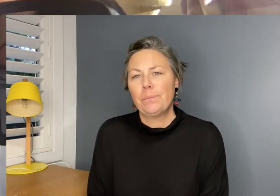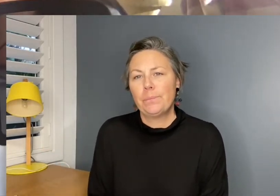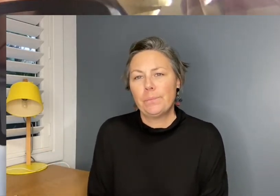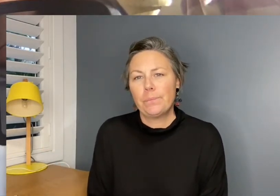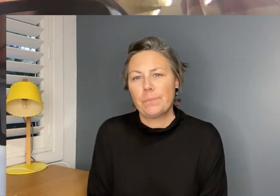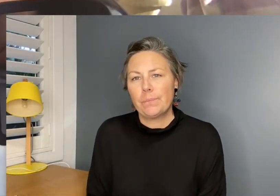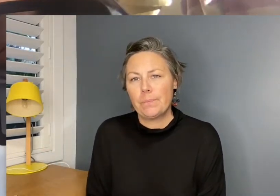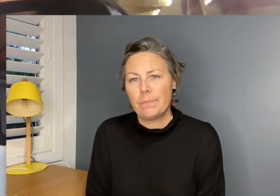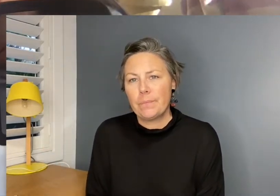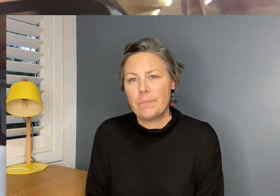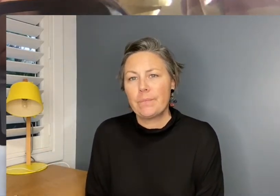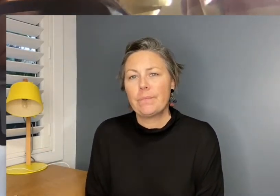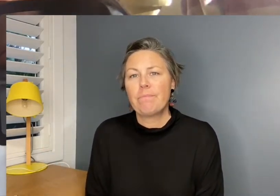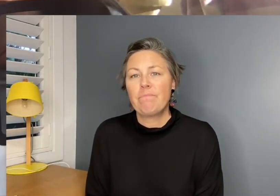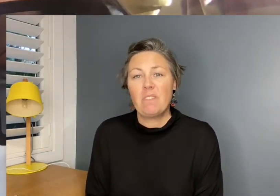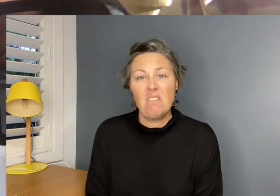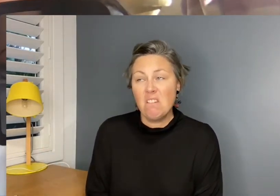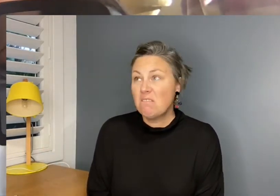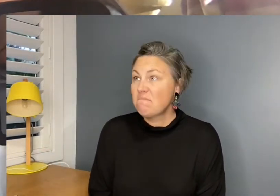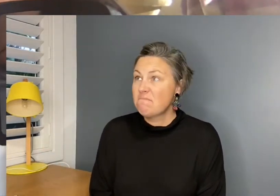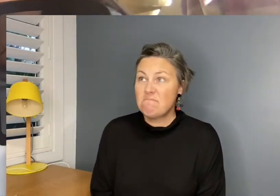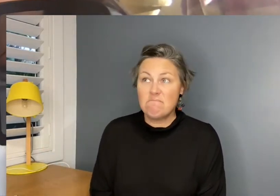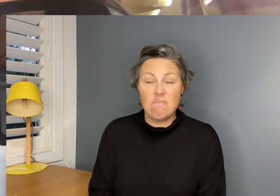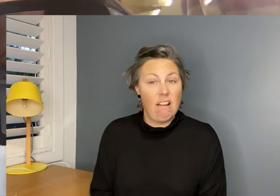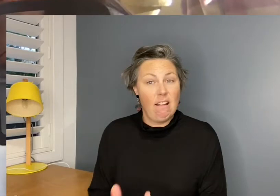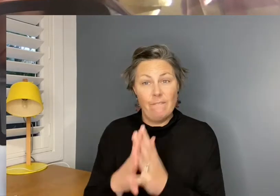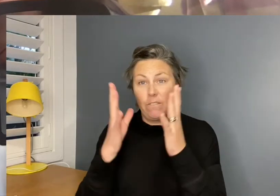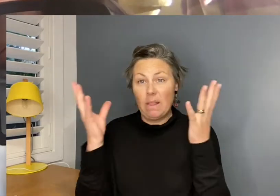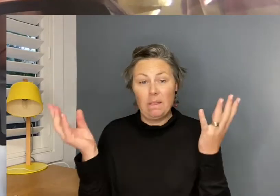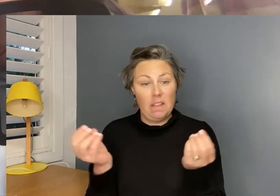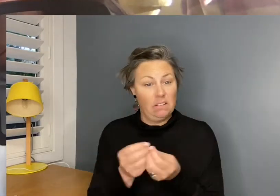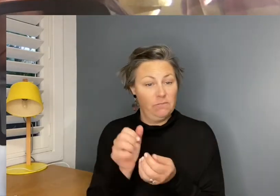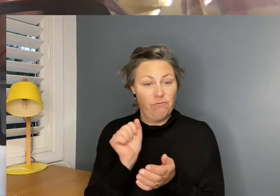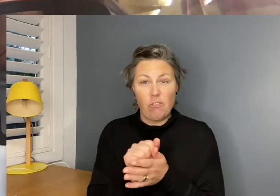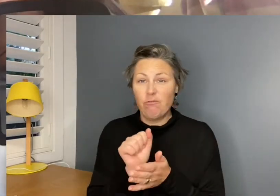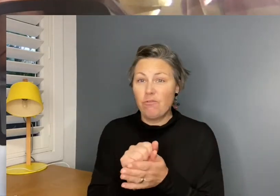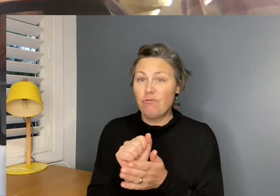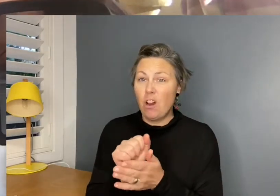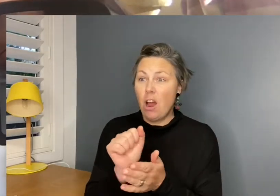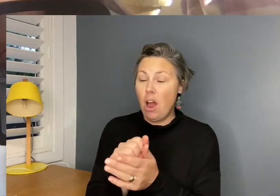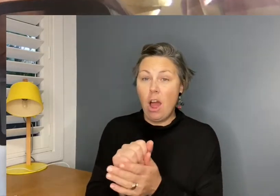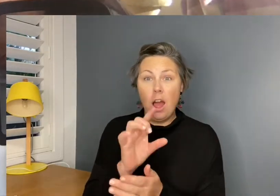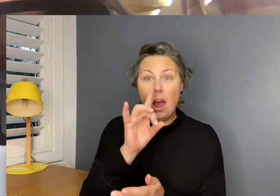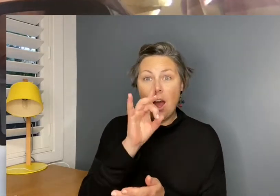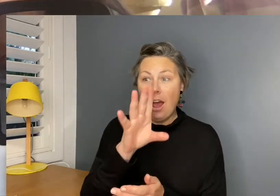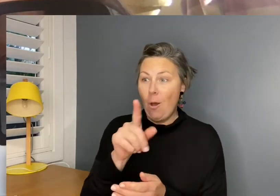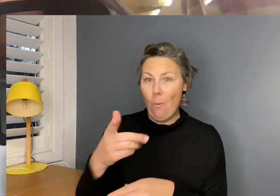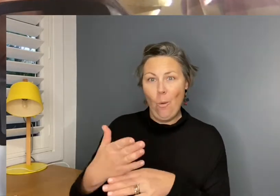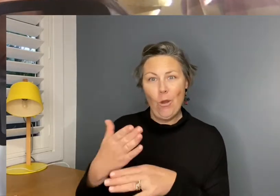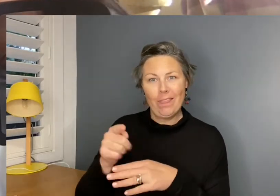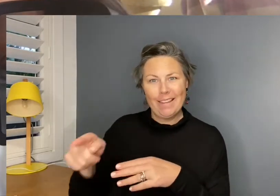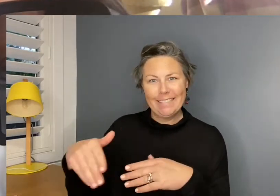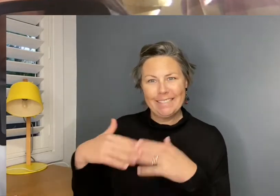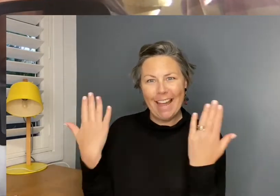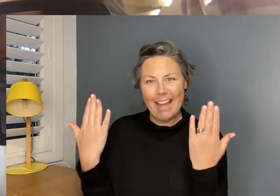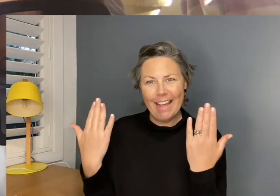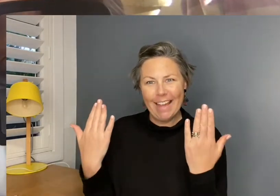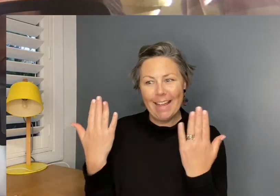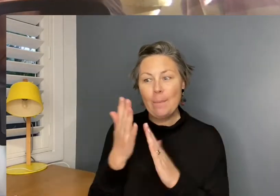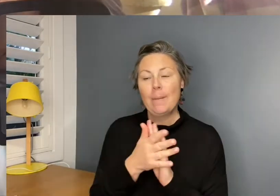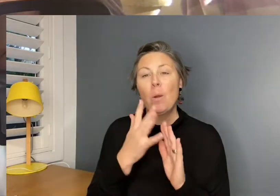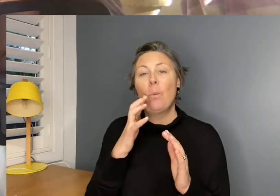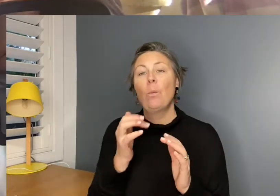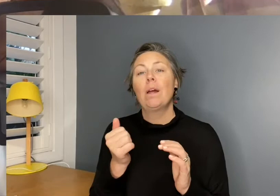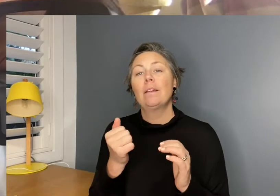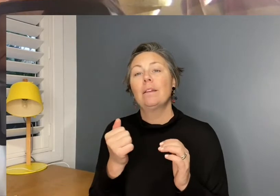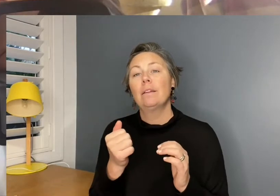her a few times throughout the contractions and throughout the early labour, updating her, and she was just saying to Aidan, just tell Sophie that I'll